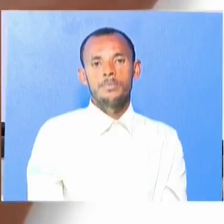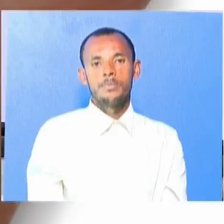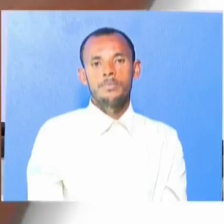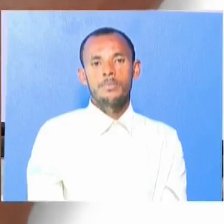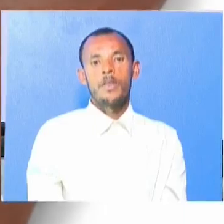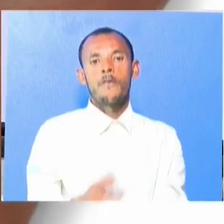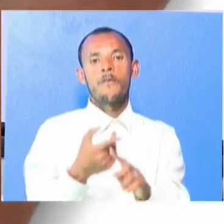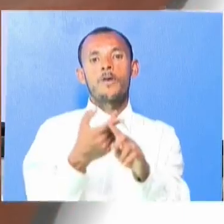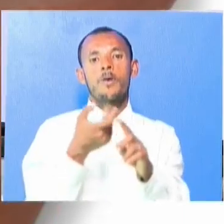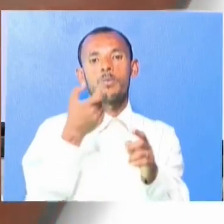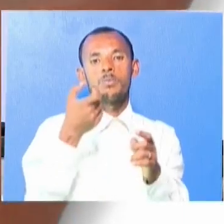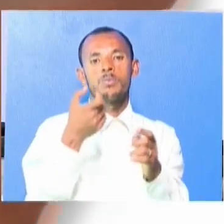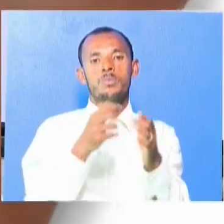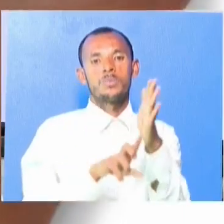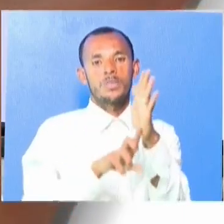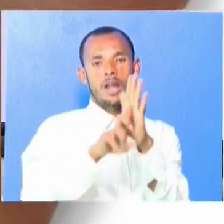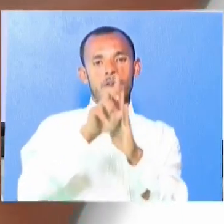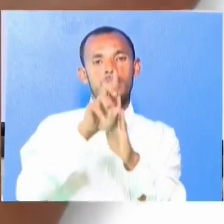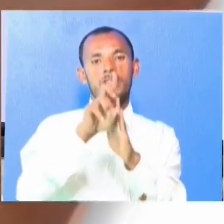from the largest to